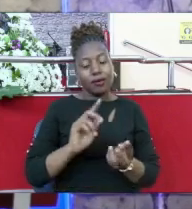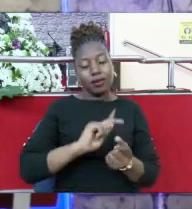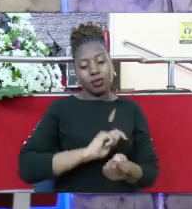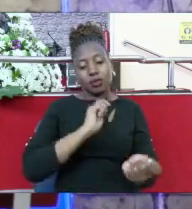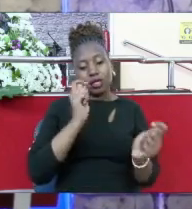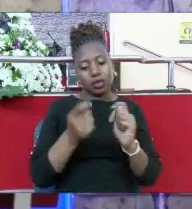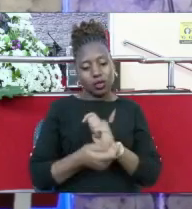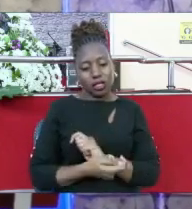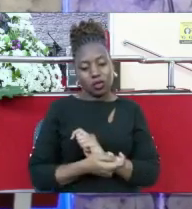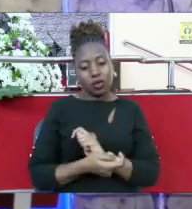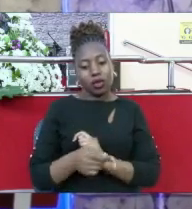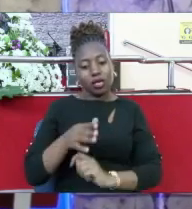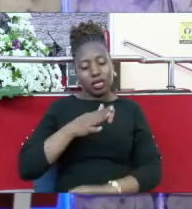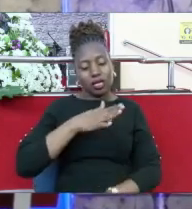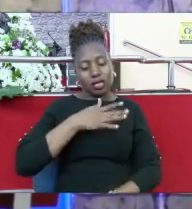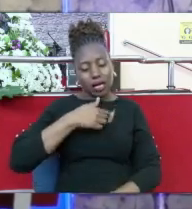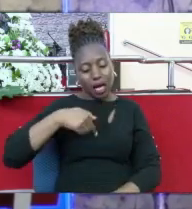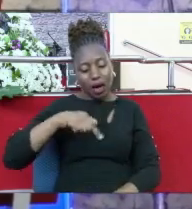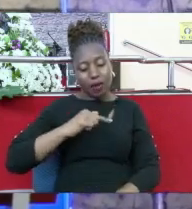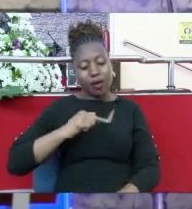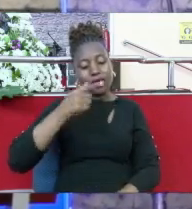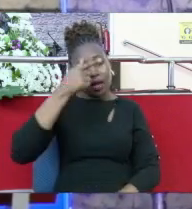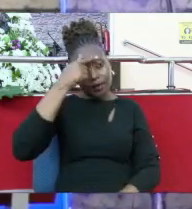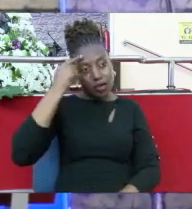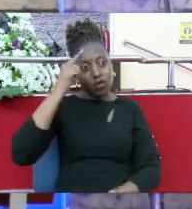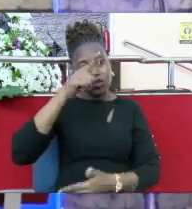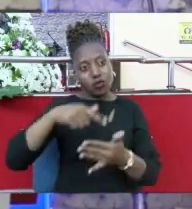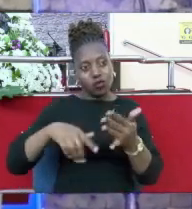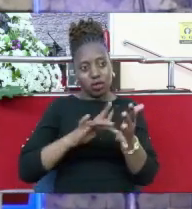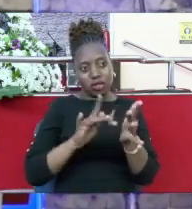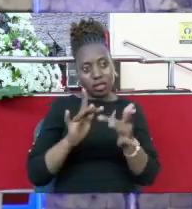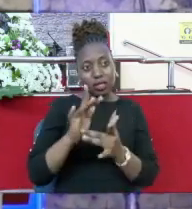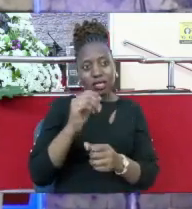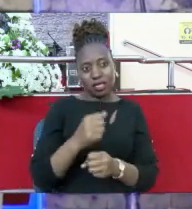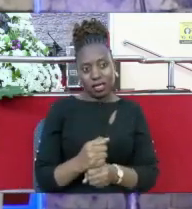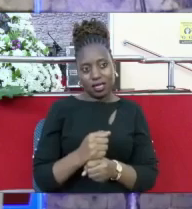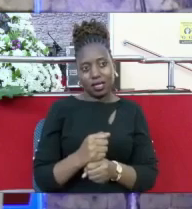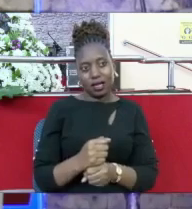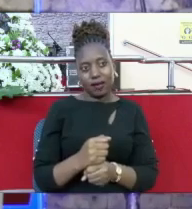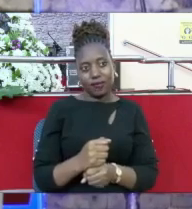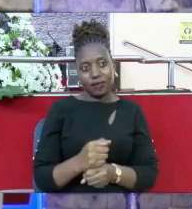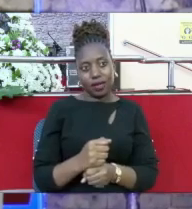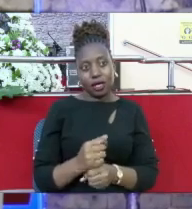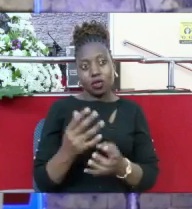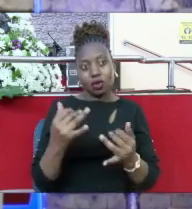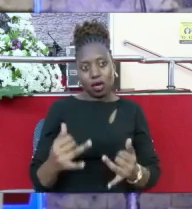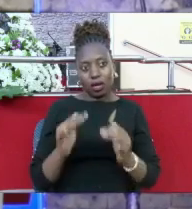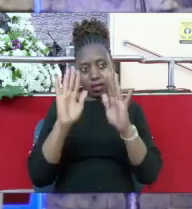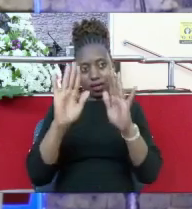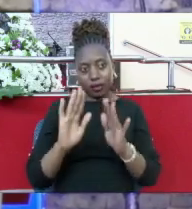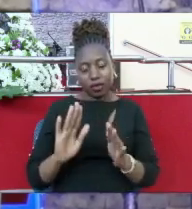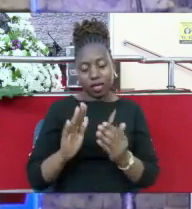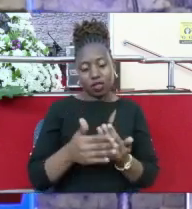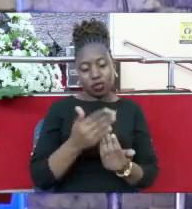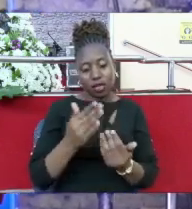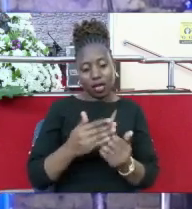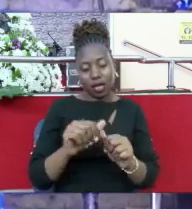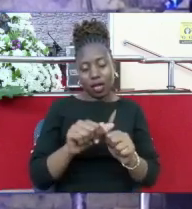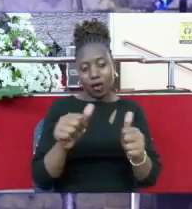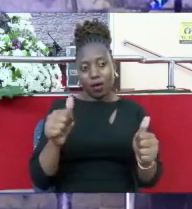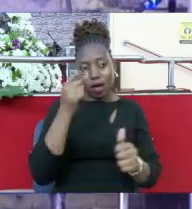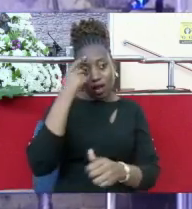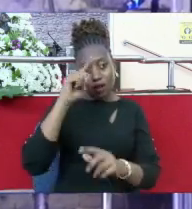what Jesus Christ did. Lakini, amen. So healing belongs to us, and then we take good care of ourselves. Tunastahili